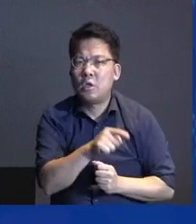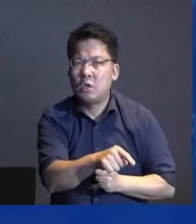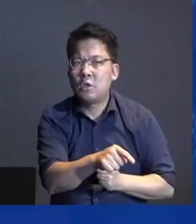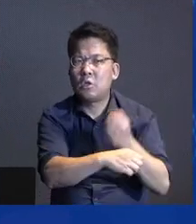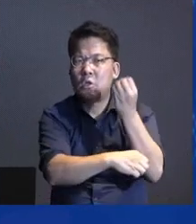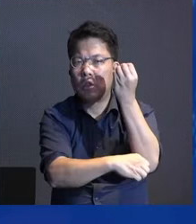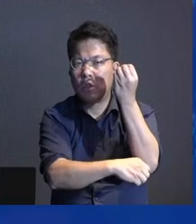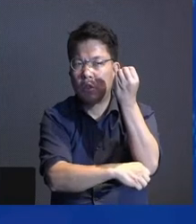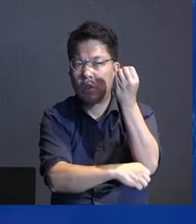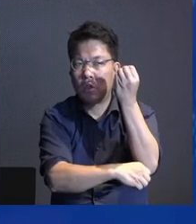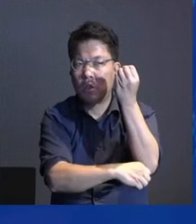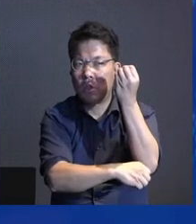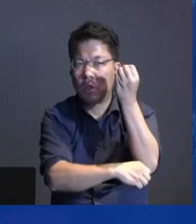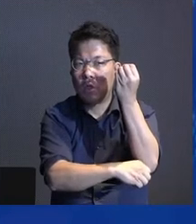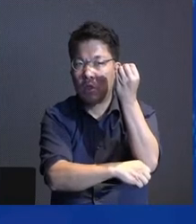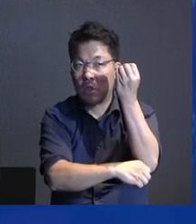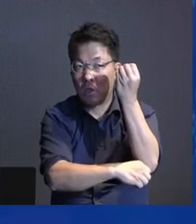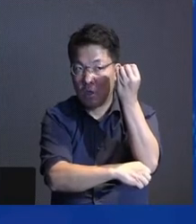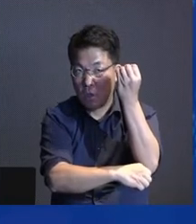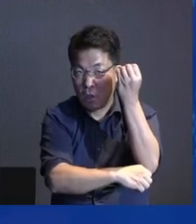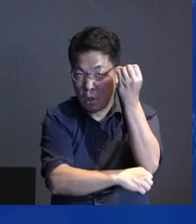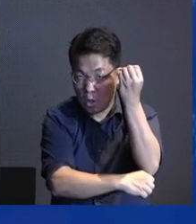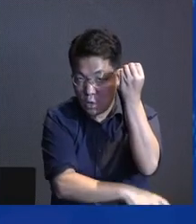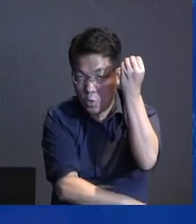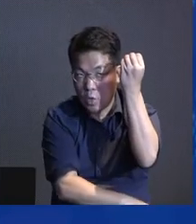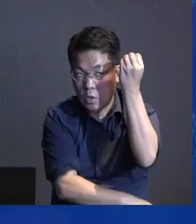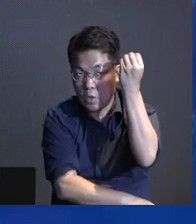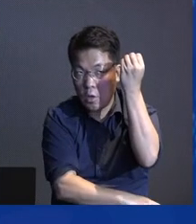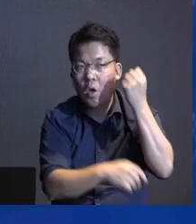people most in need of care.